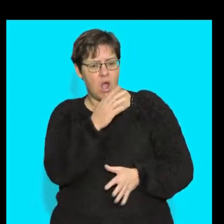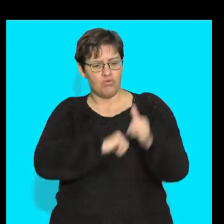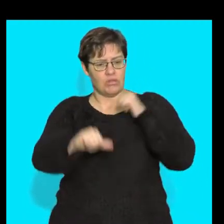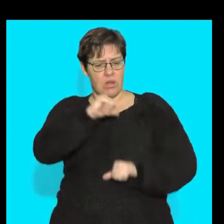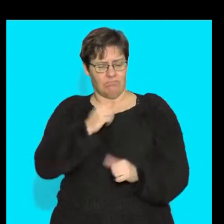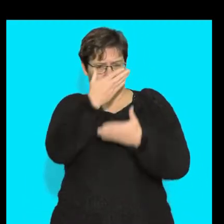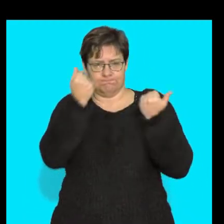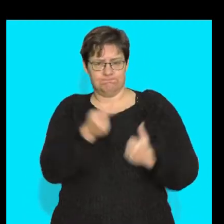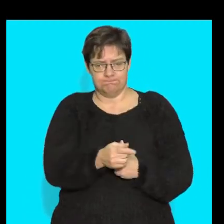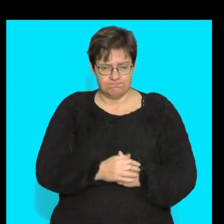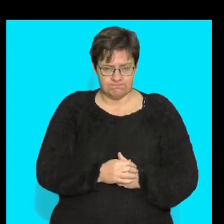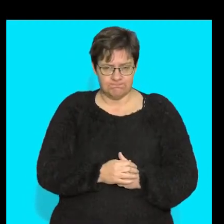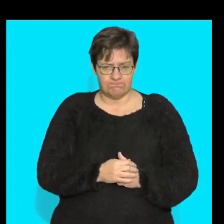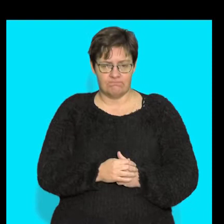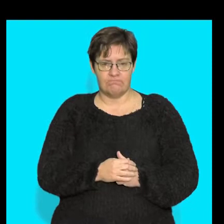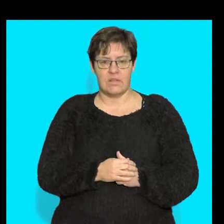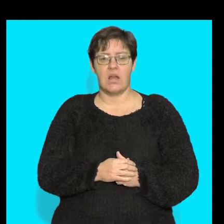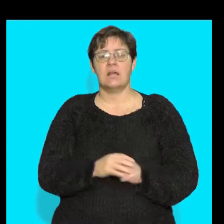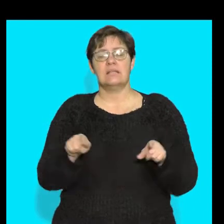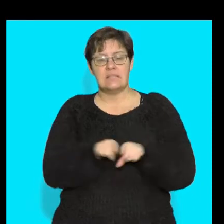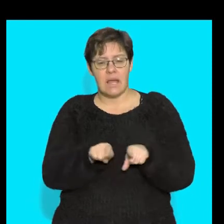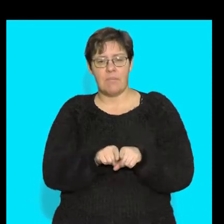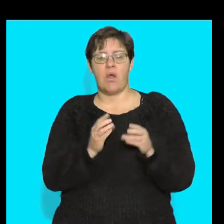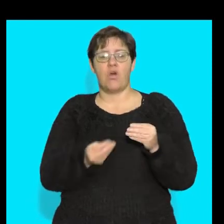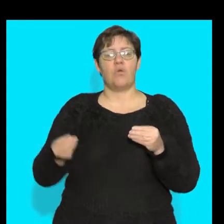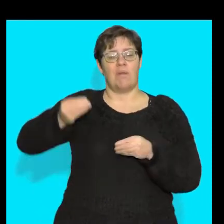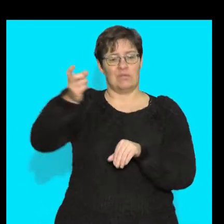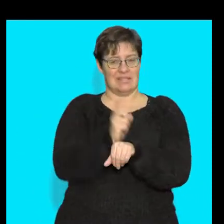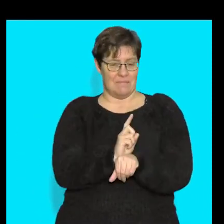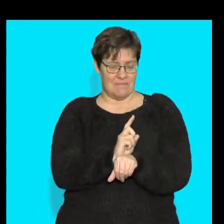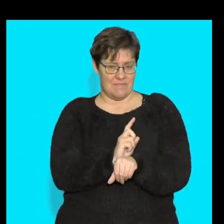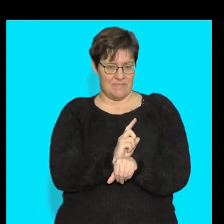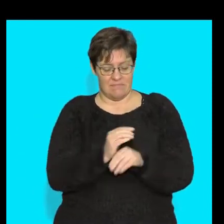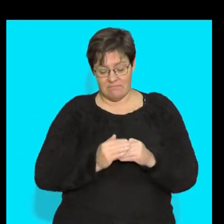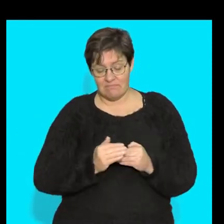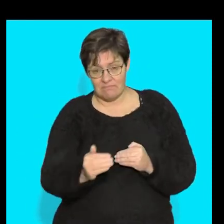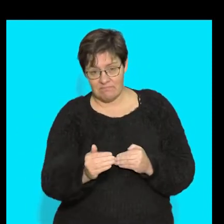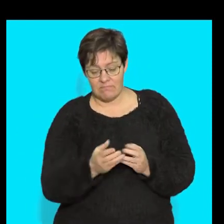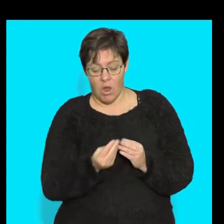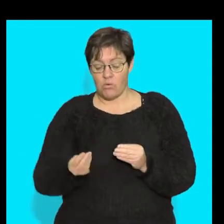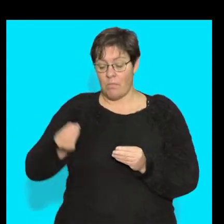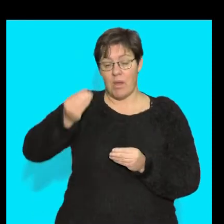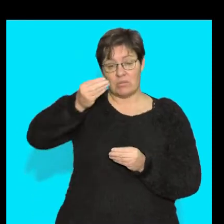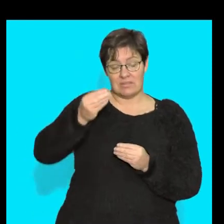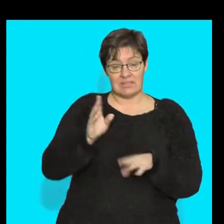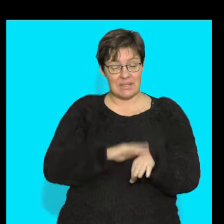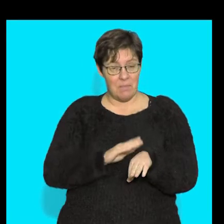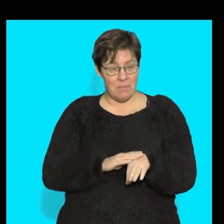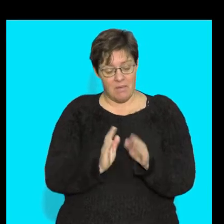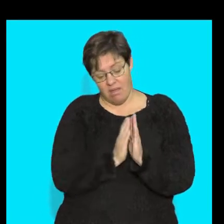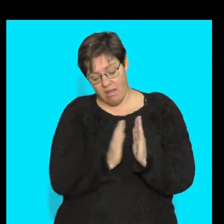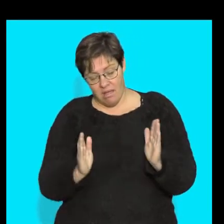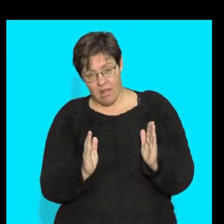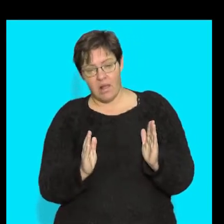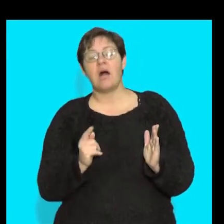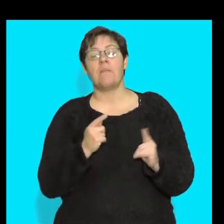be. And then you also need to know what is the compounding period. Remember, Compounding period is about how